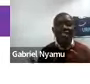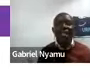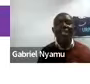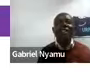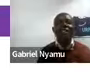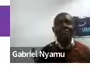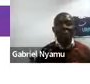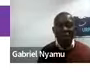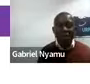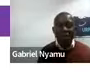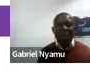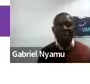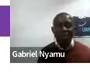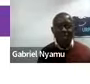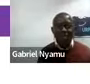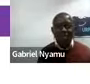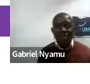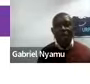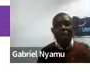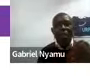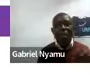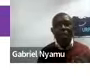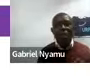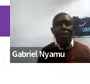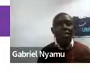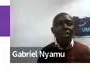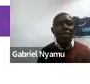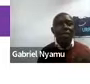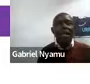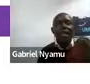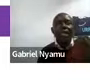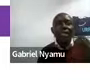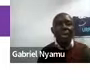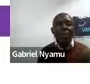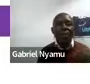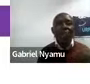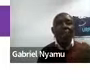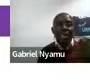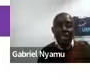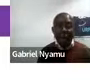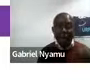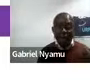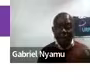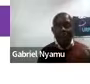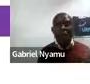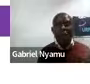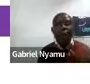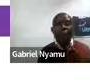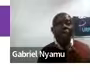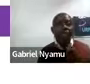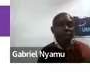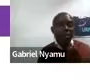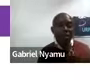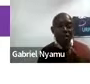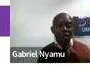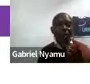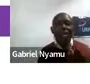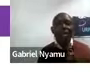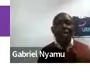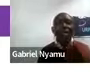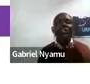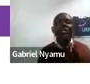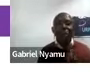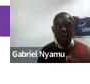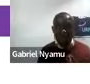internally generated as an individual motivation. But purpose is mostly something you discover, not giving yourself. You